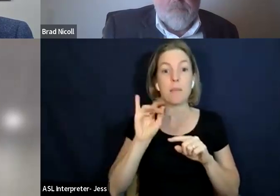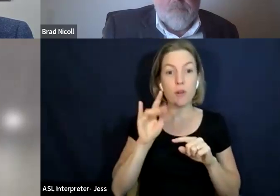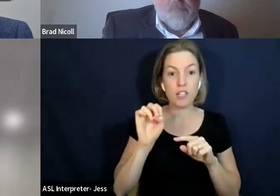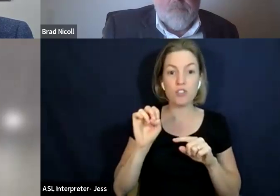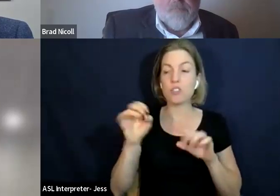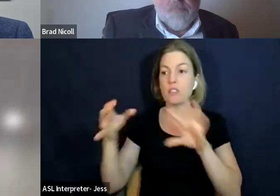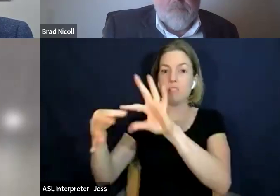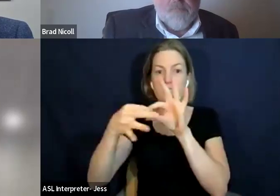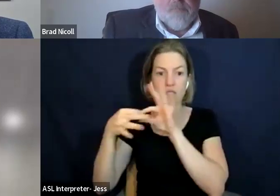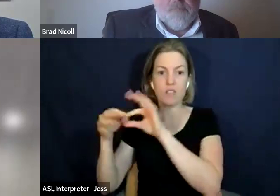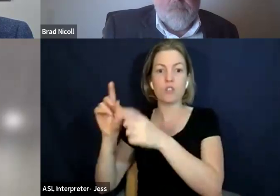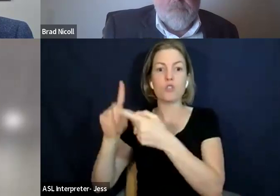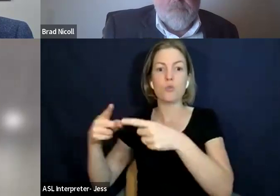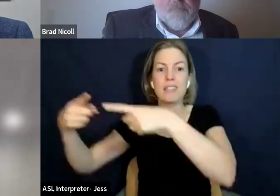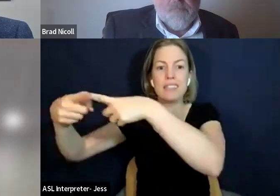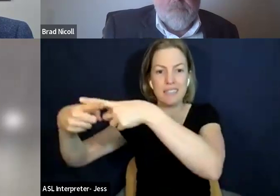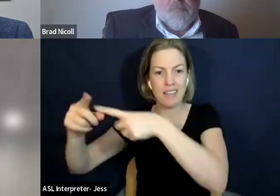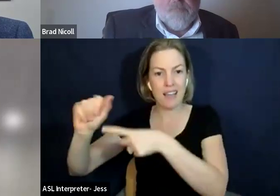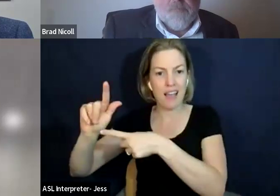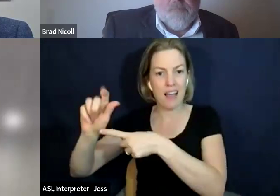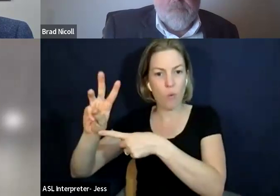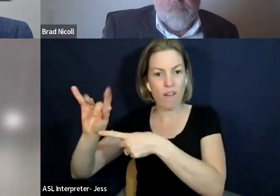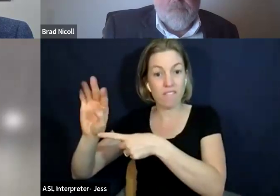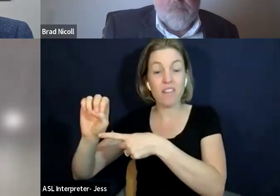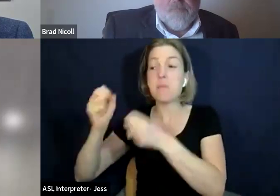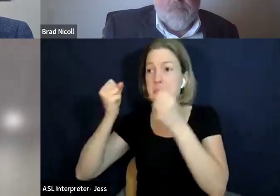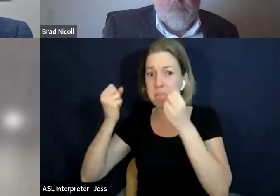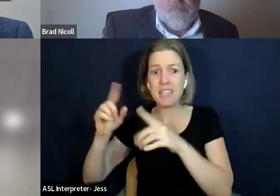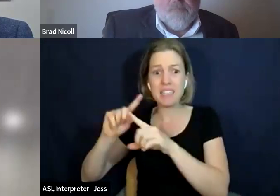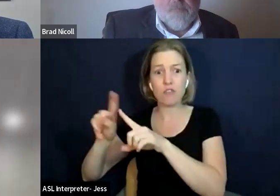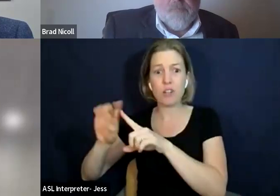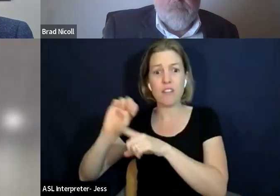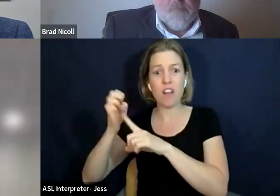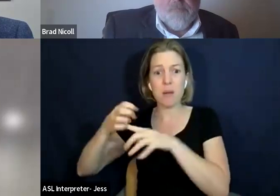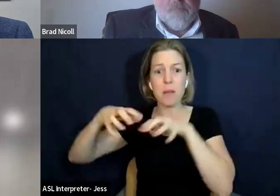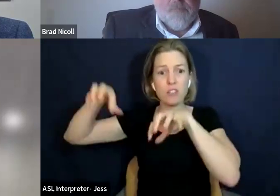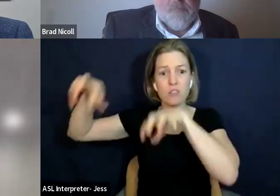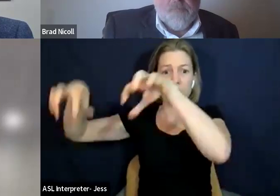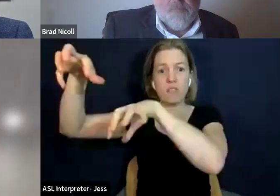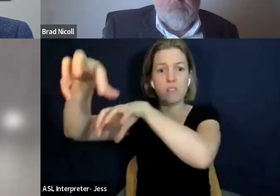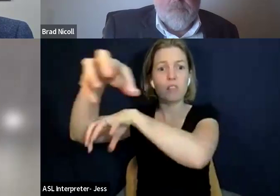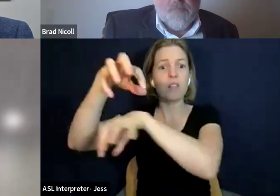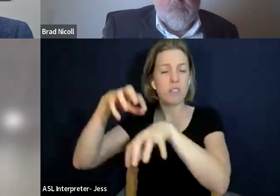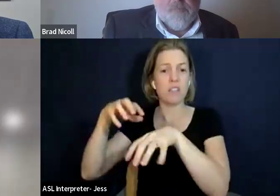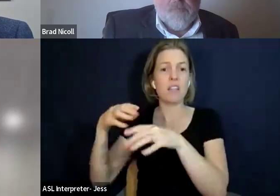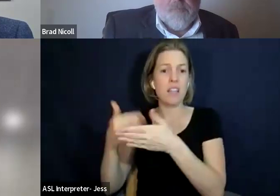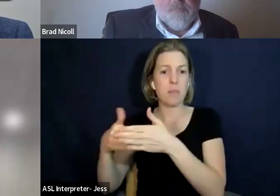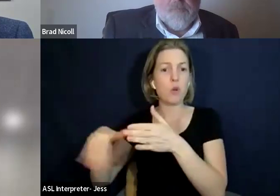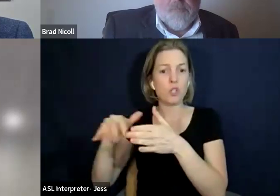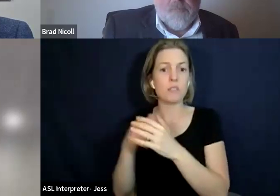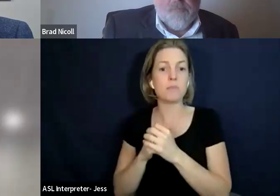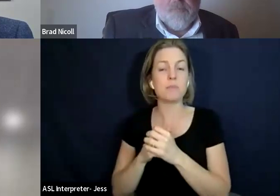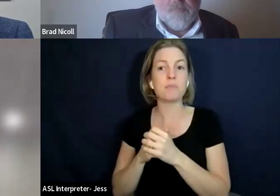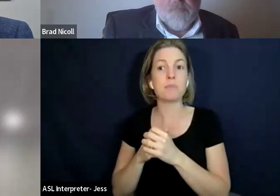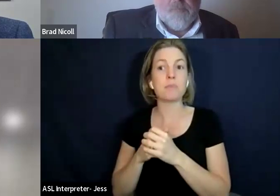T. It passes through multiple environmental justice neighborhoods. We